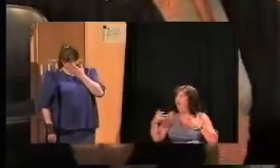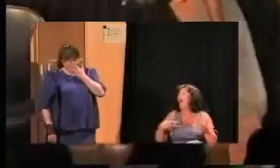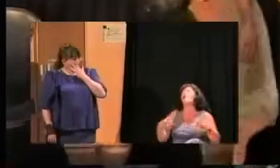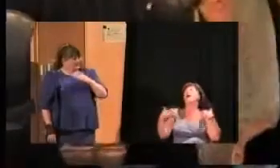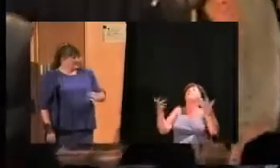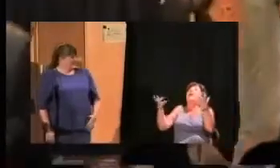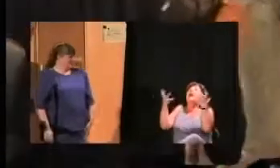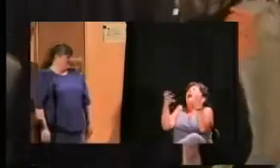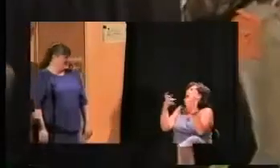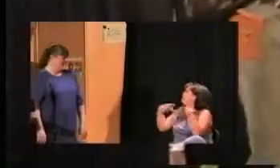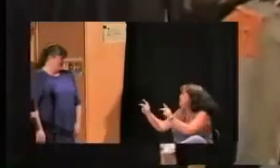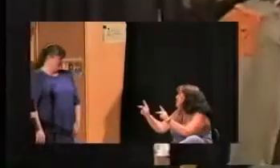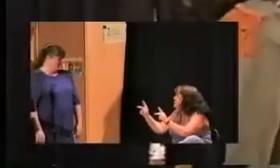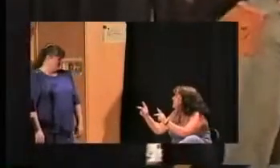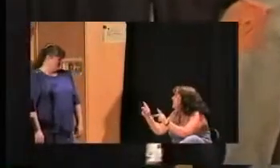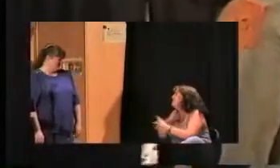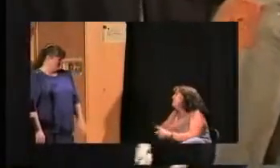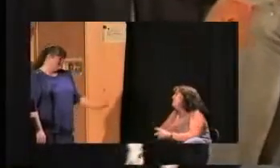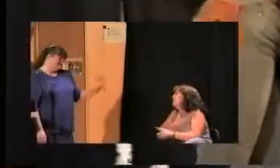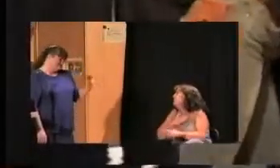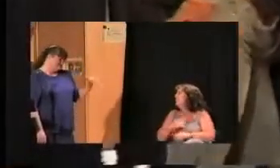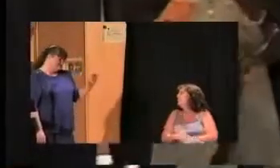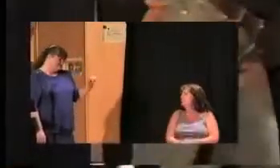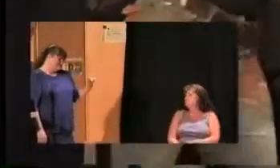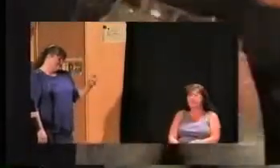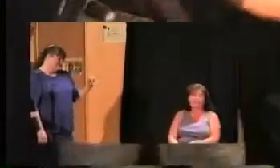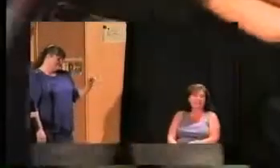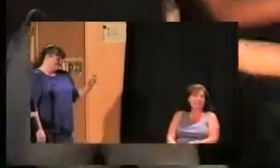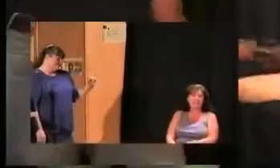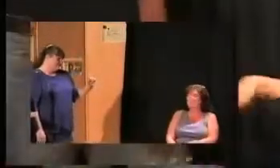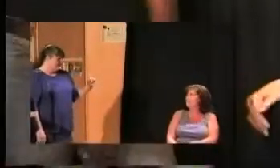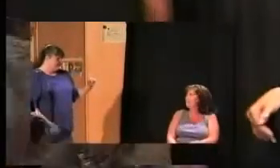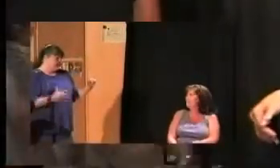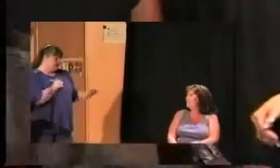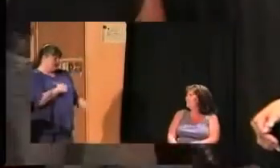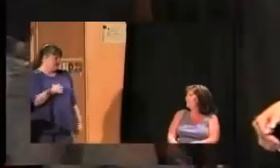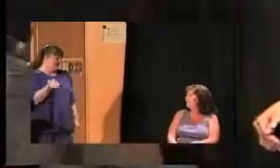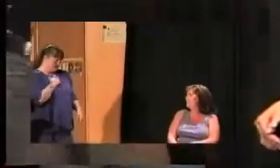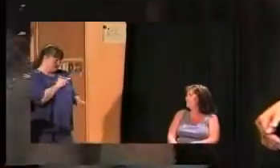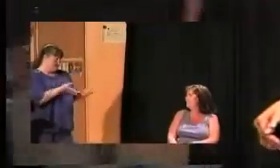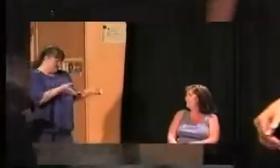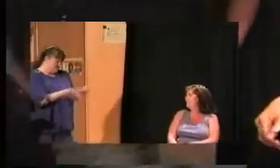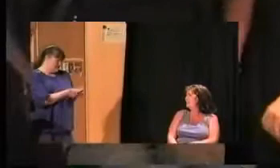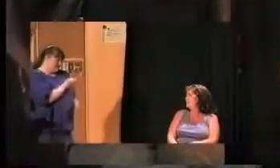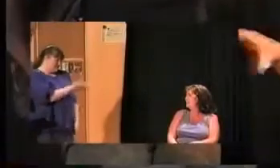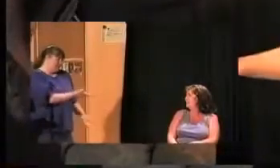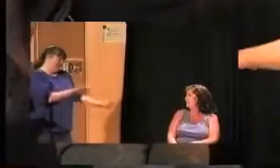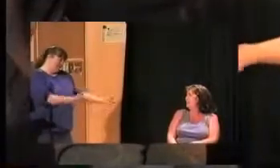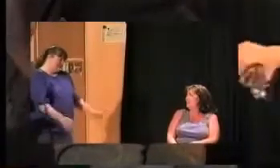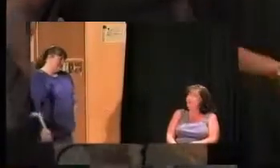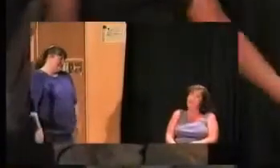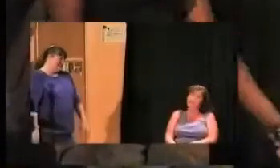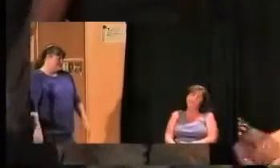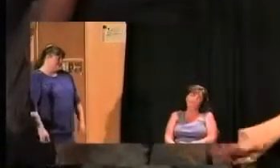Please! Goodbye. It's been irritating as usual.